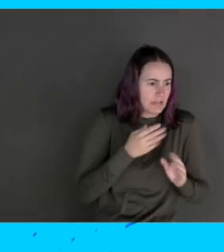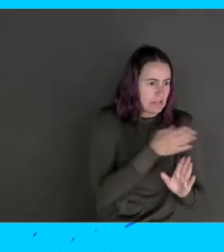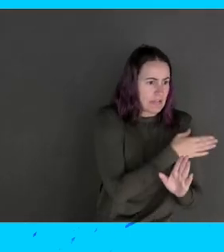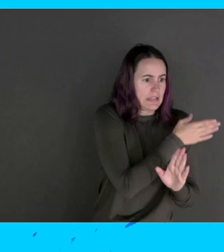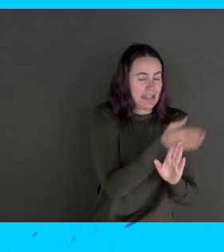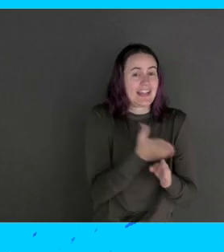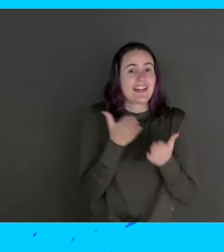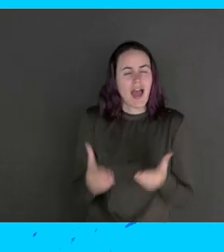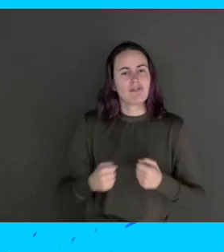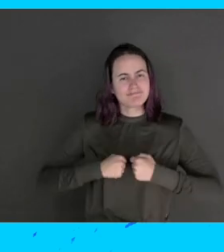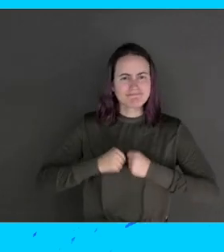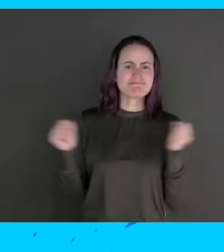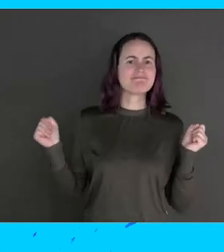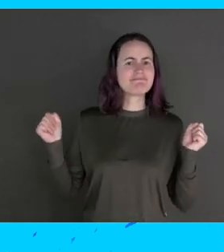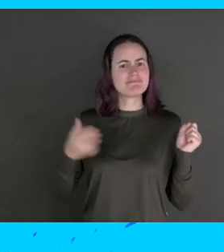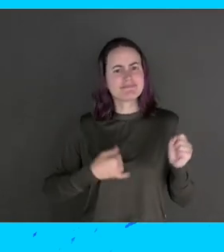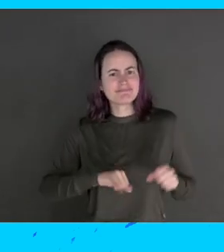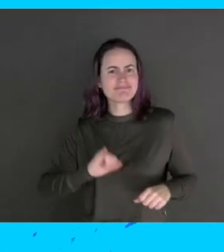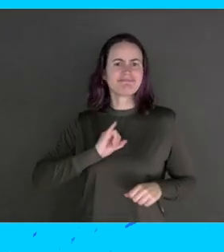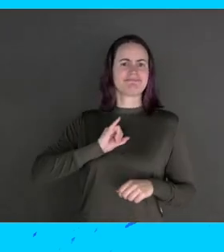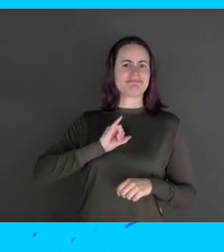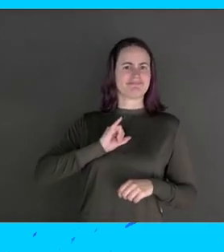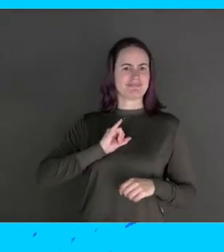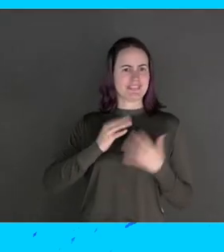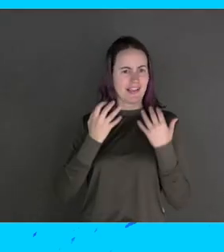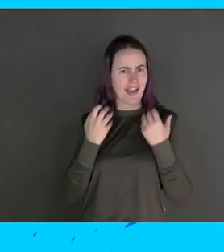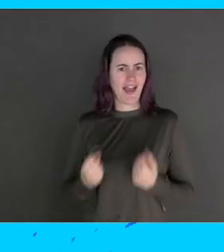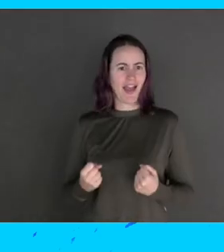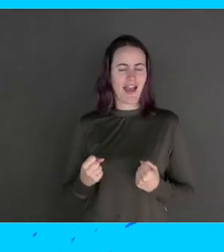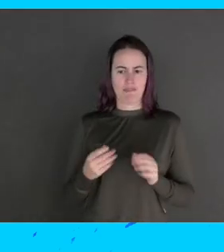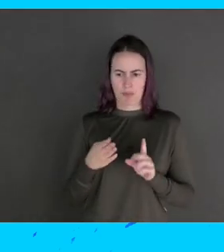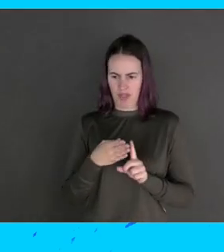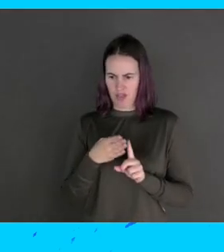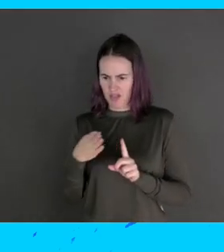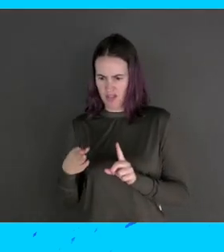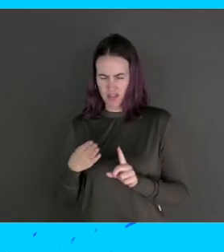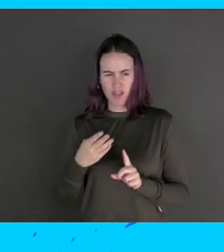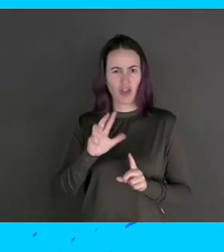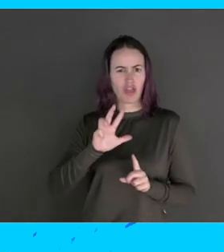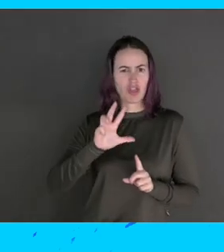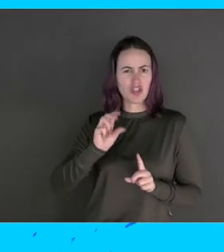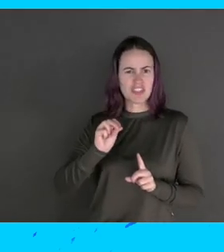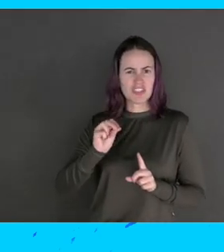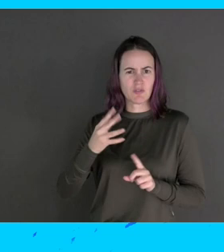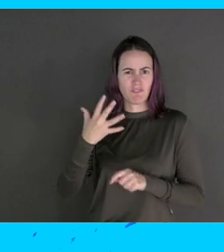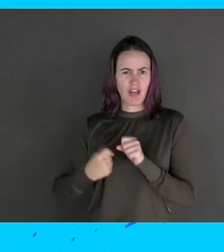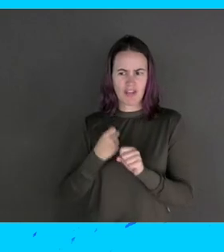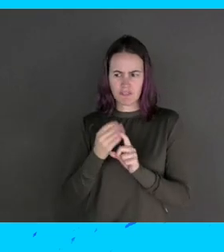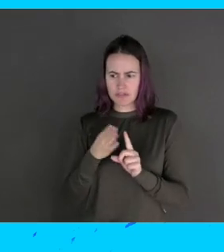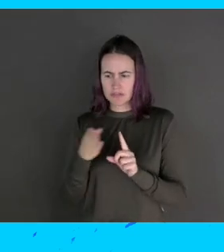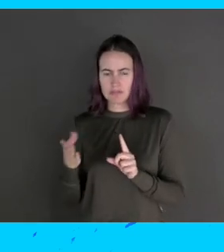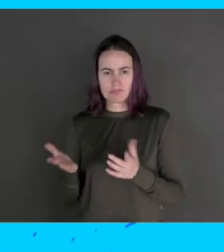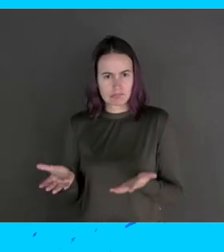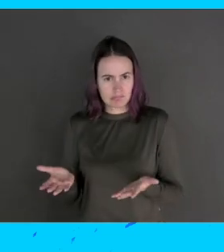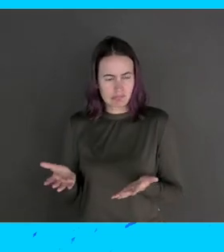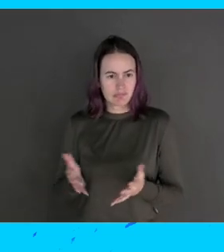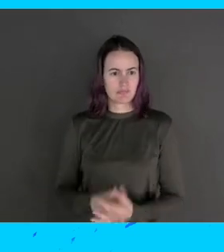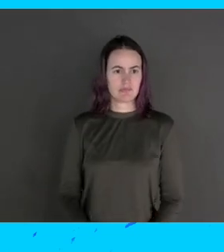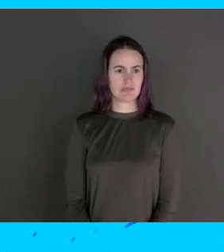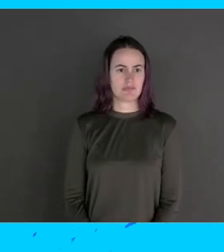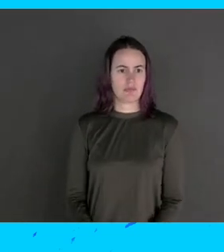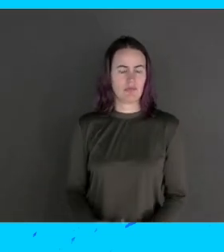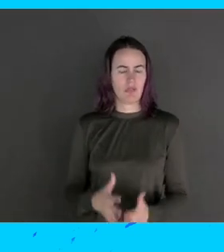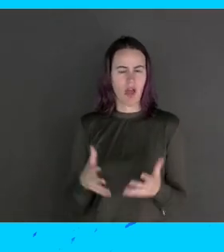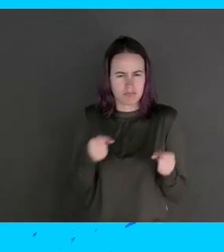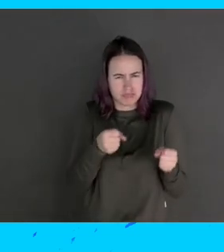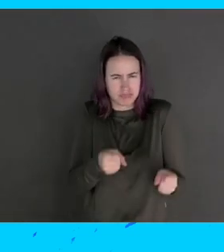where, you know, I'm getting to a point where that was something that affected my mental health for really long. This threat of violence that a few of